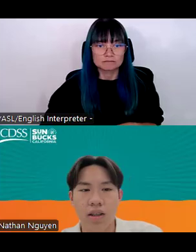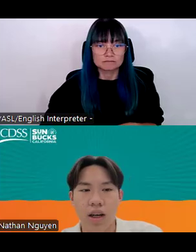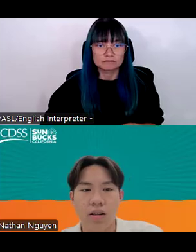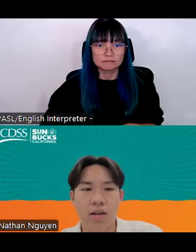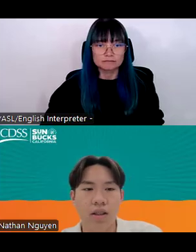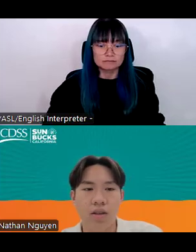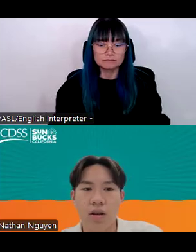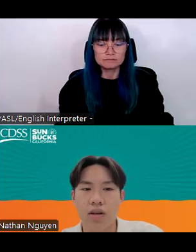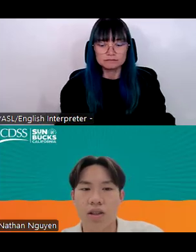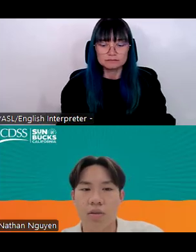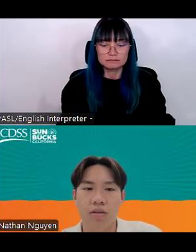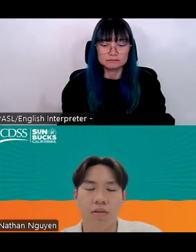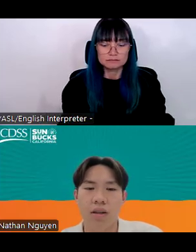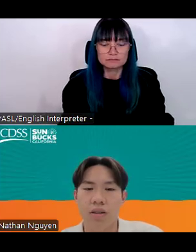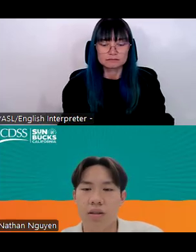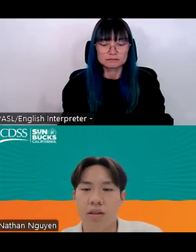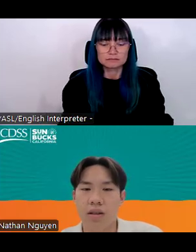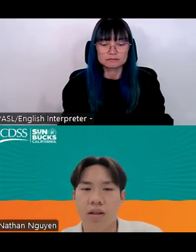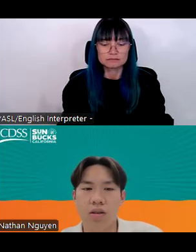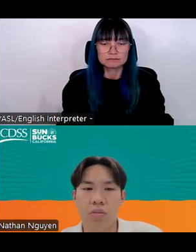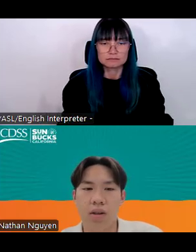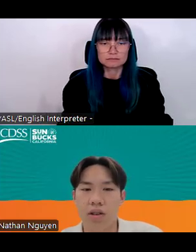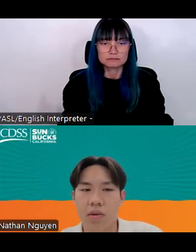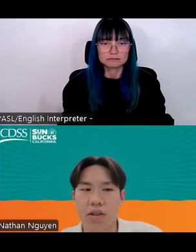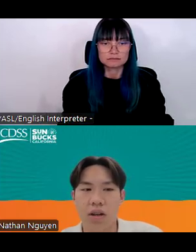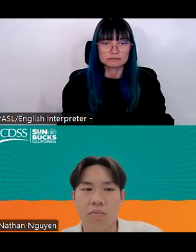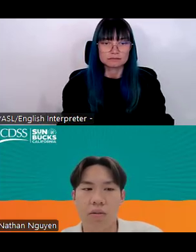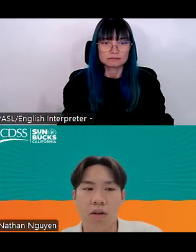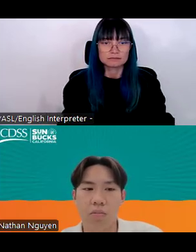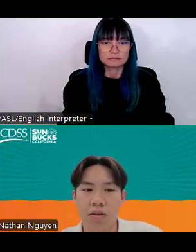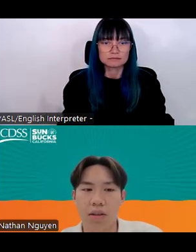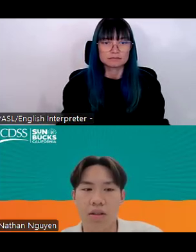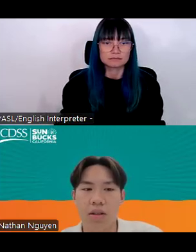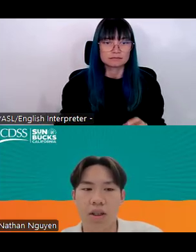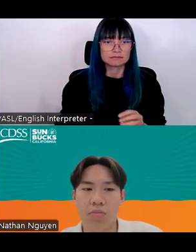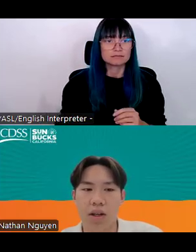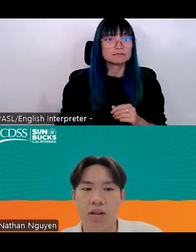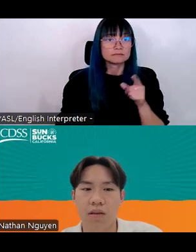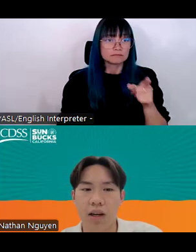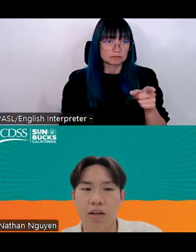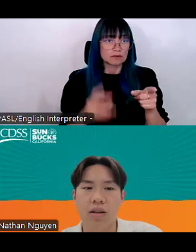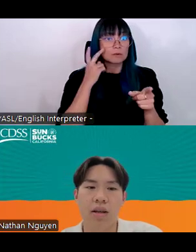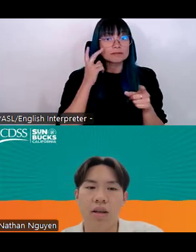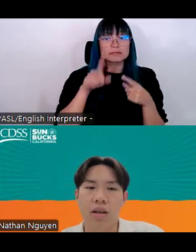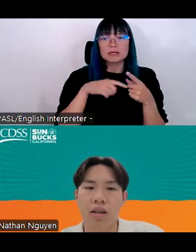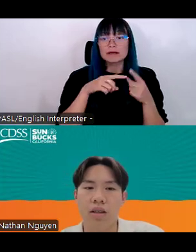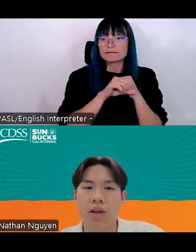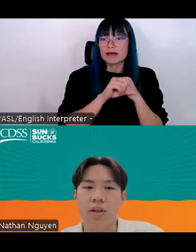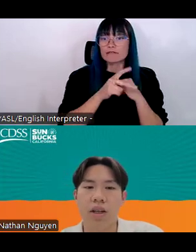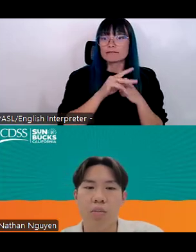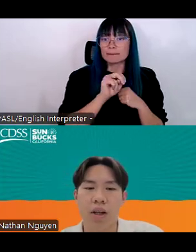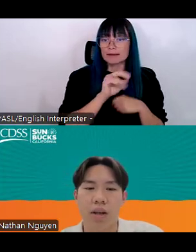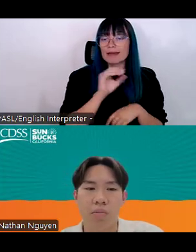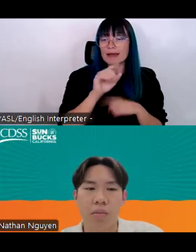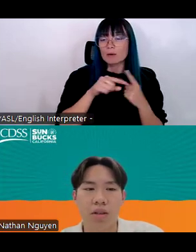And on this slide, you can see two other examples of flyers, including the Pin Your Sunbucks card before your benefits expire flyer, and some